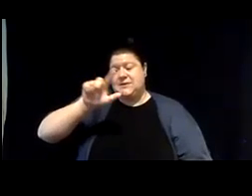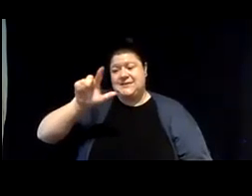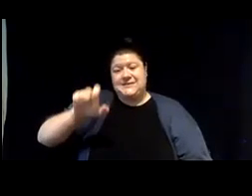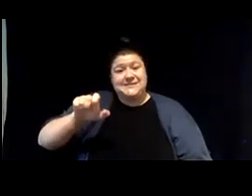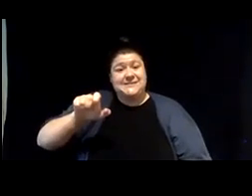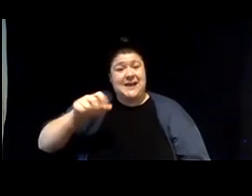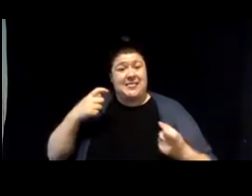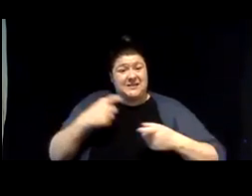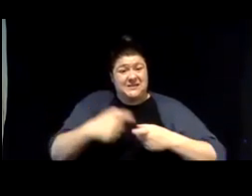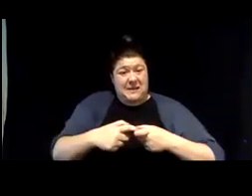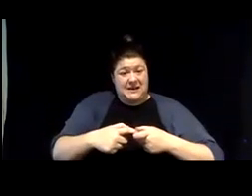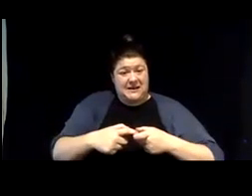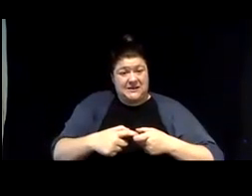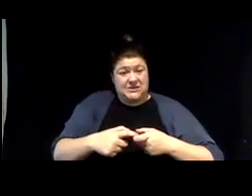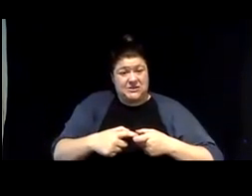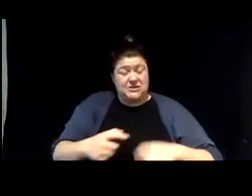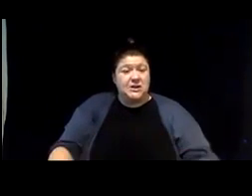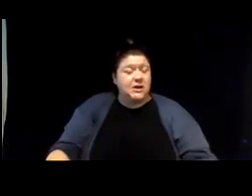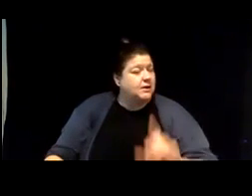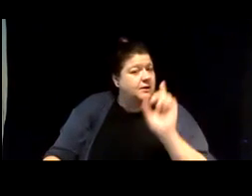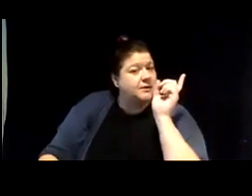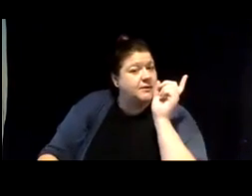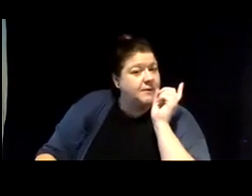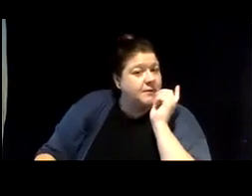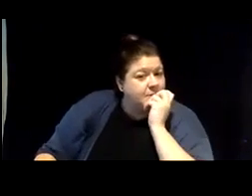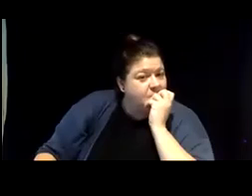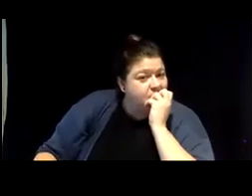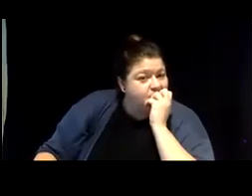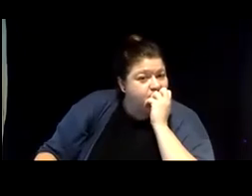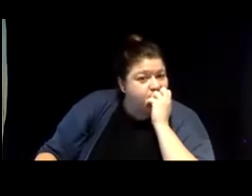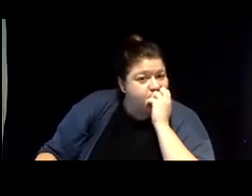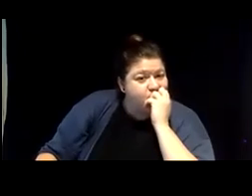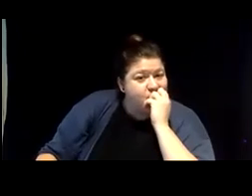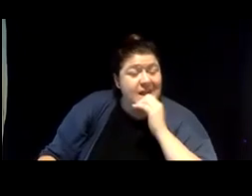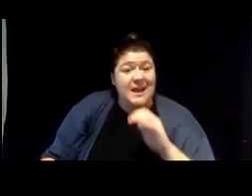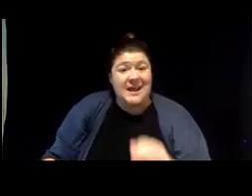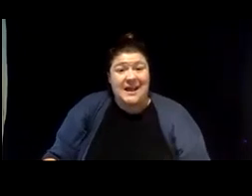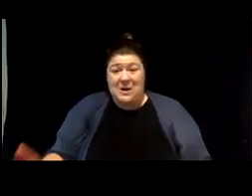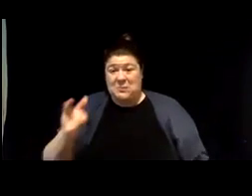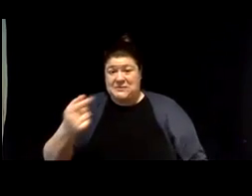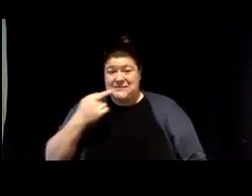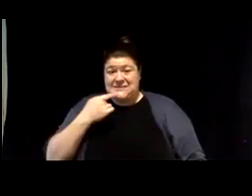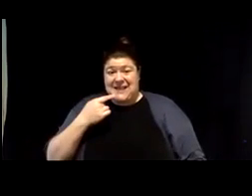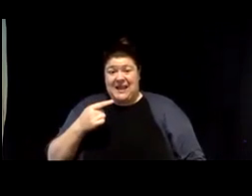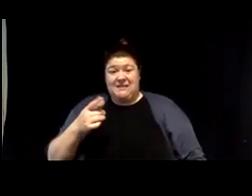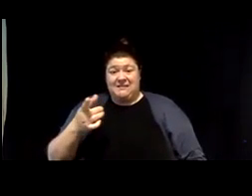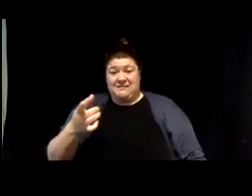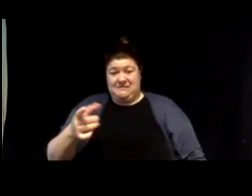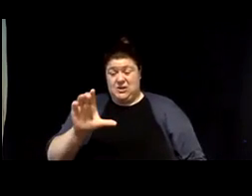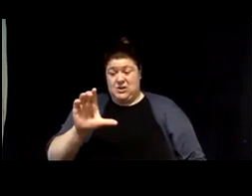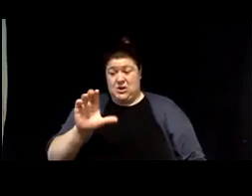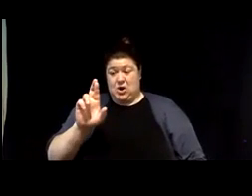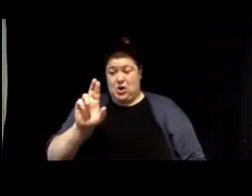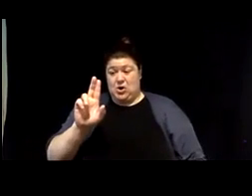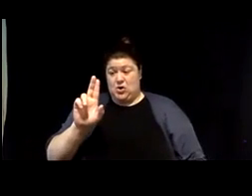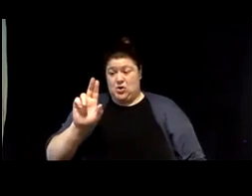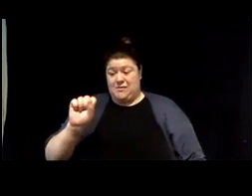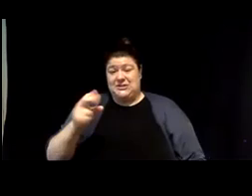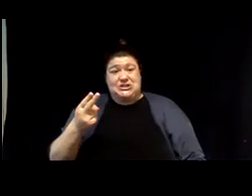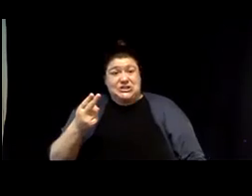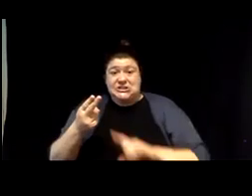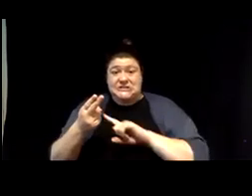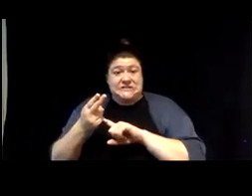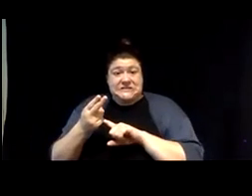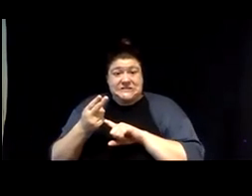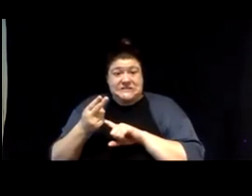o apretar. Crush. Apachurrar is crush, like smash my finger, right? I would say apriete mis